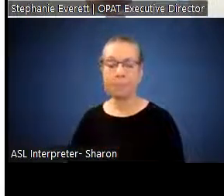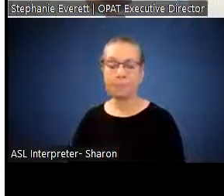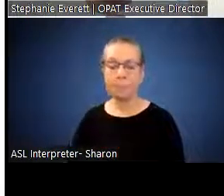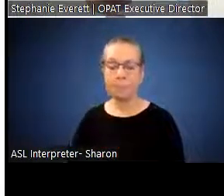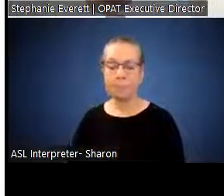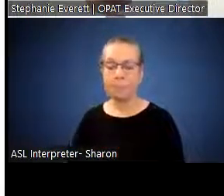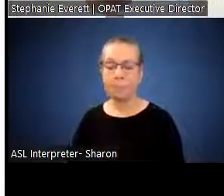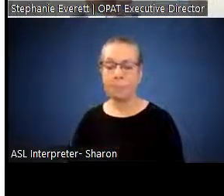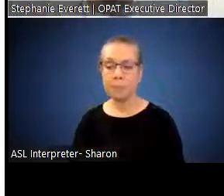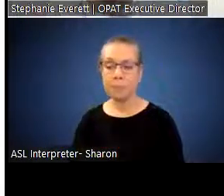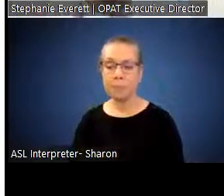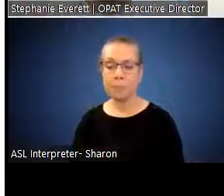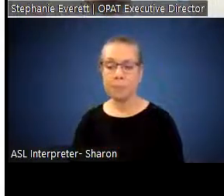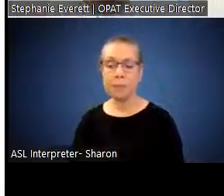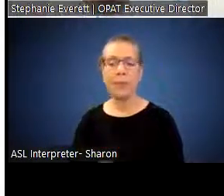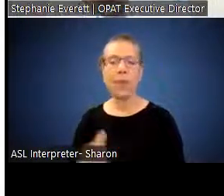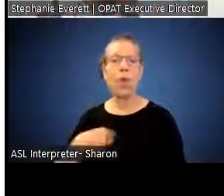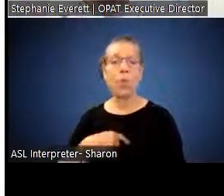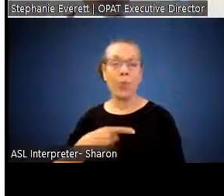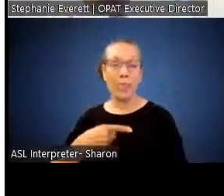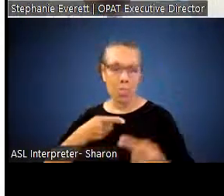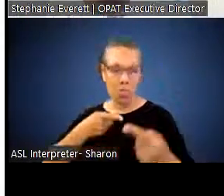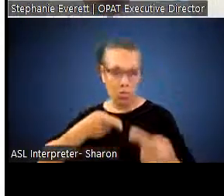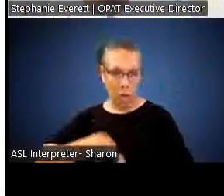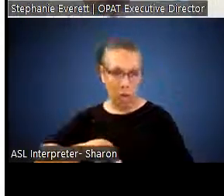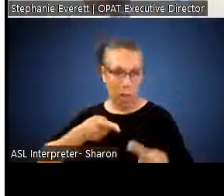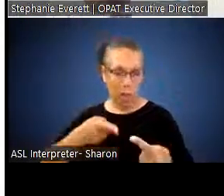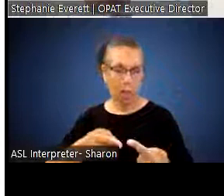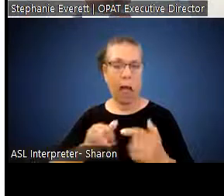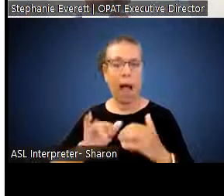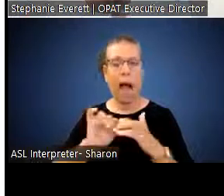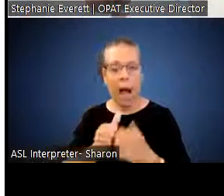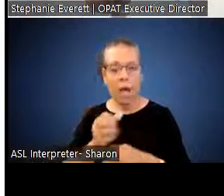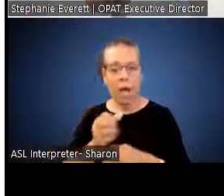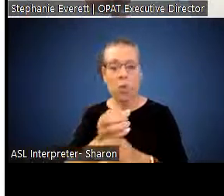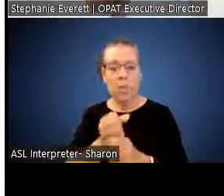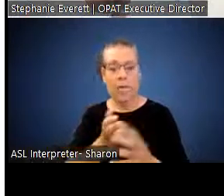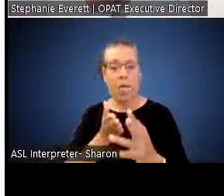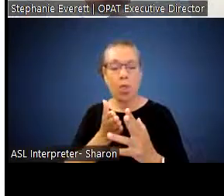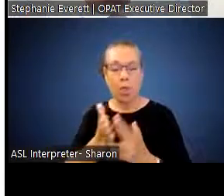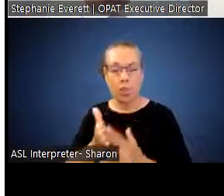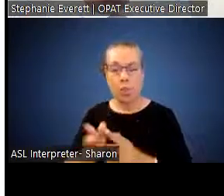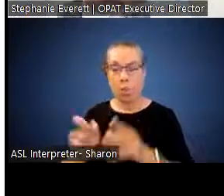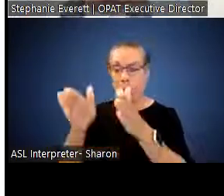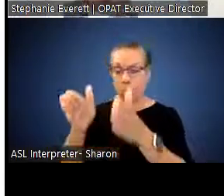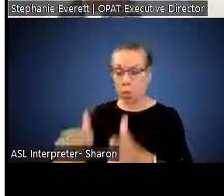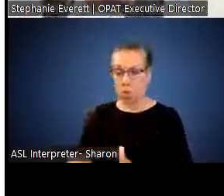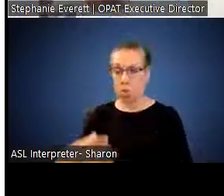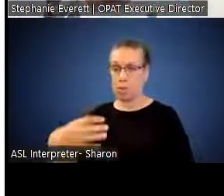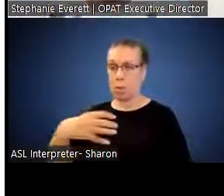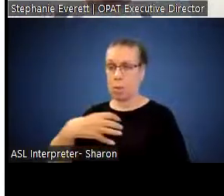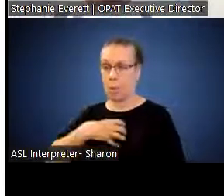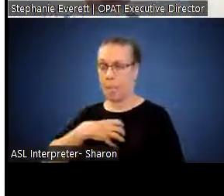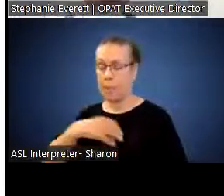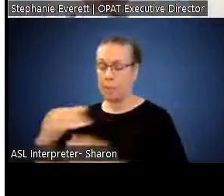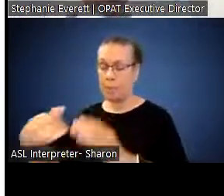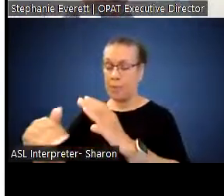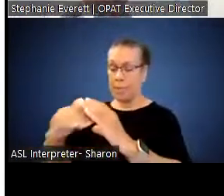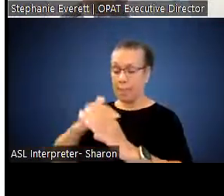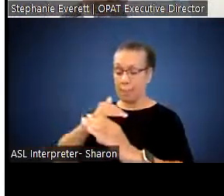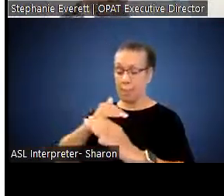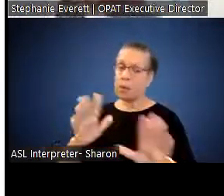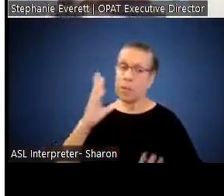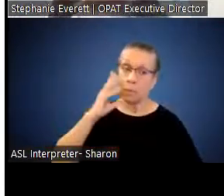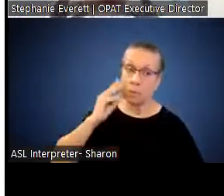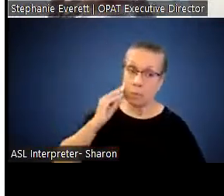we struggle with how we get through a complainant who may have sent us, and we've had this happen,